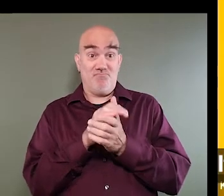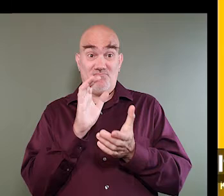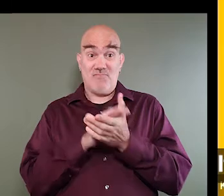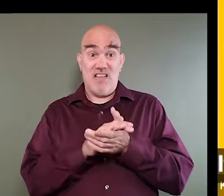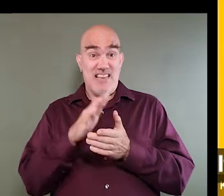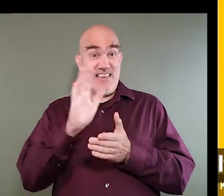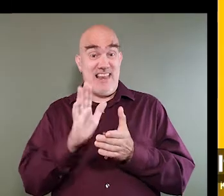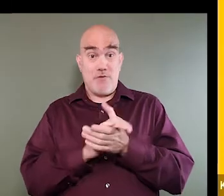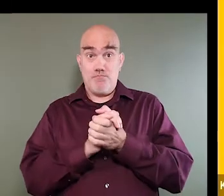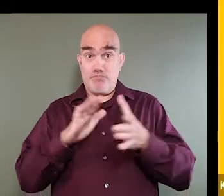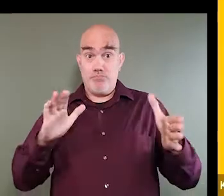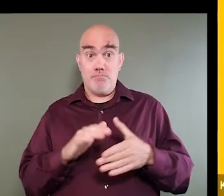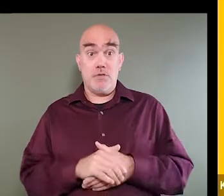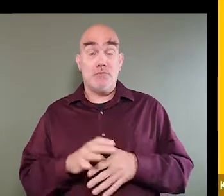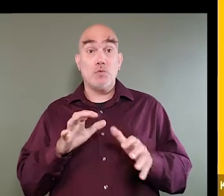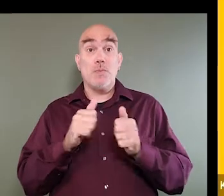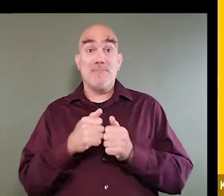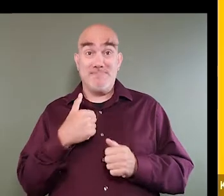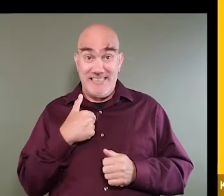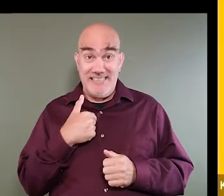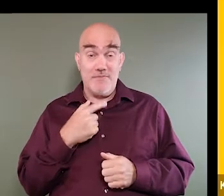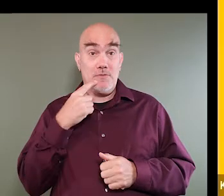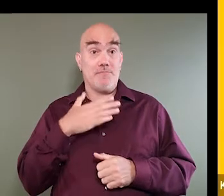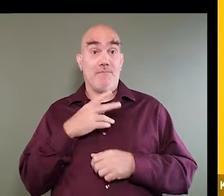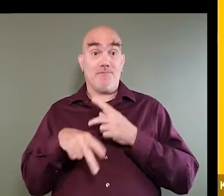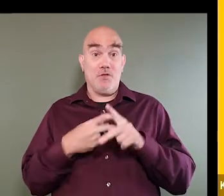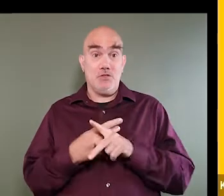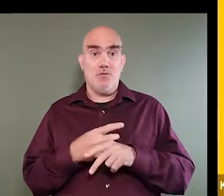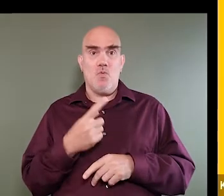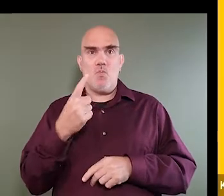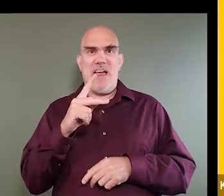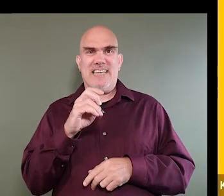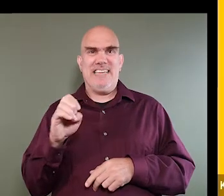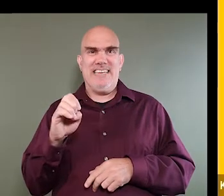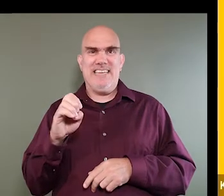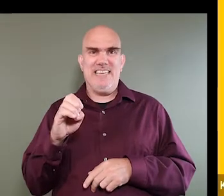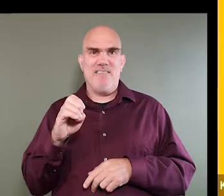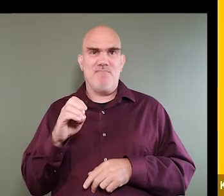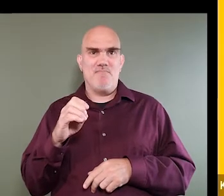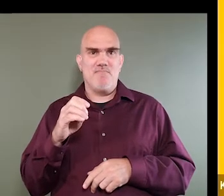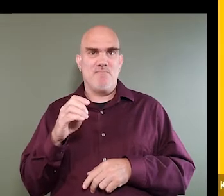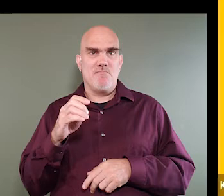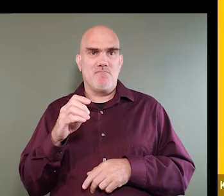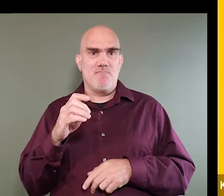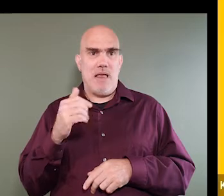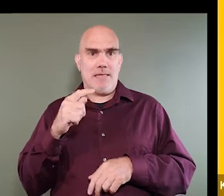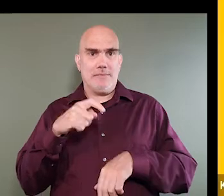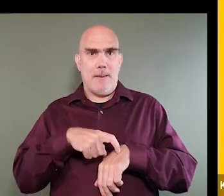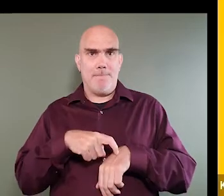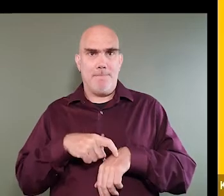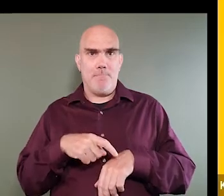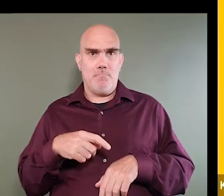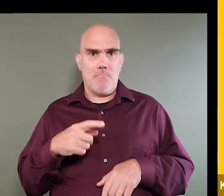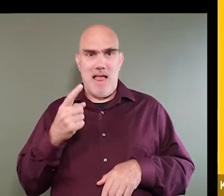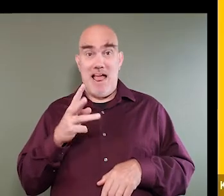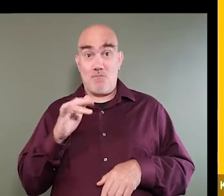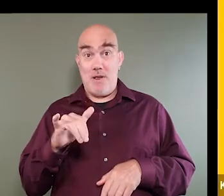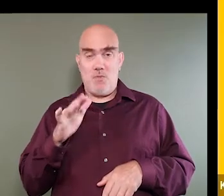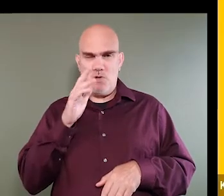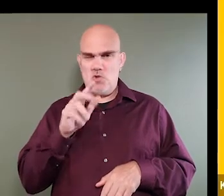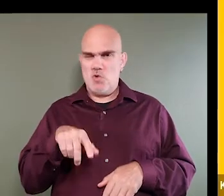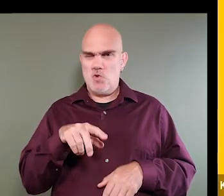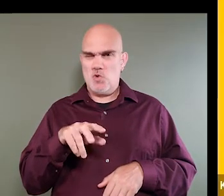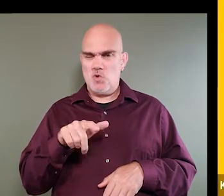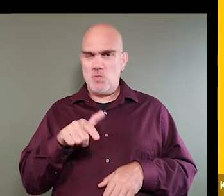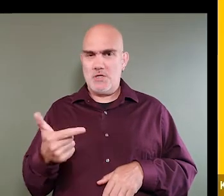with me, for my version, we're bridging one knee up at a time. We're going to switch halfway through. I'll let you know when that point is. But